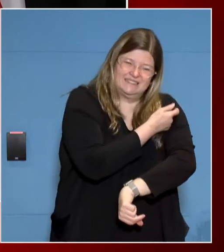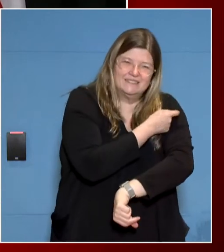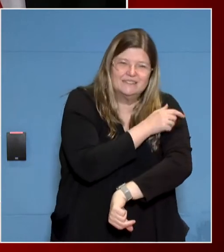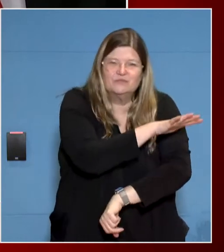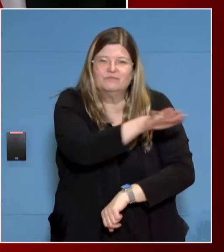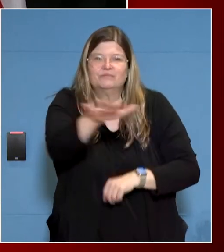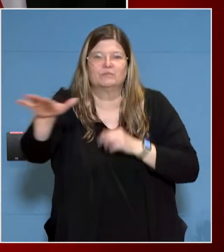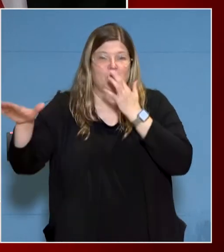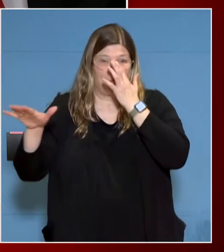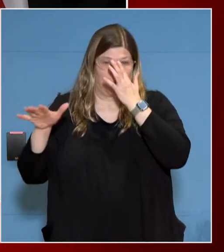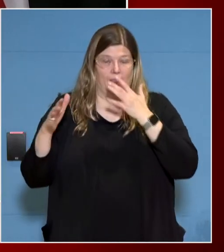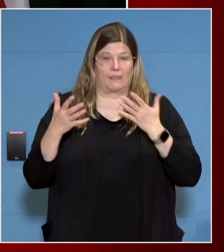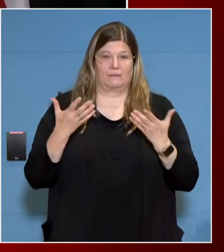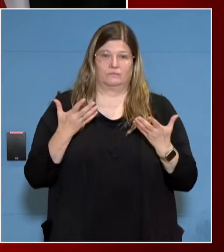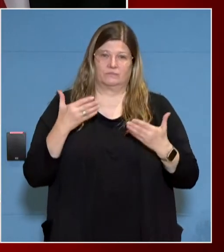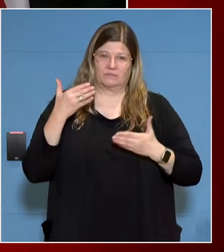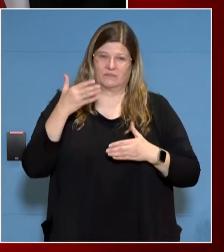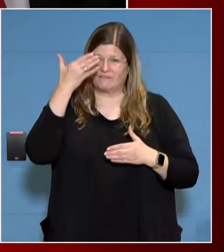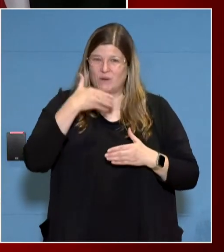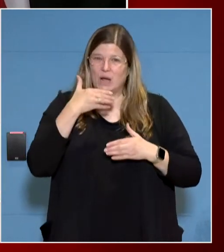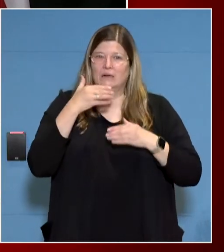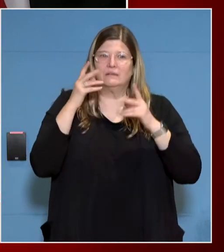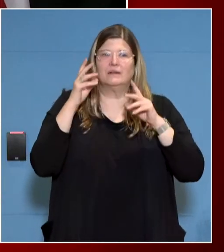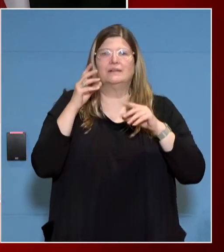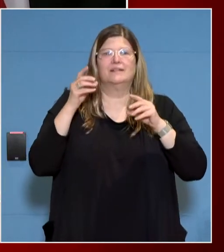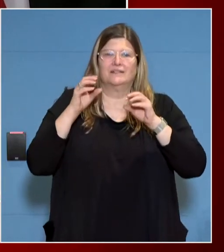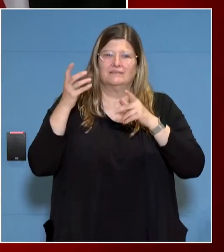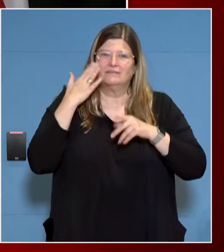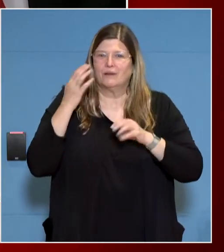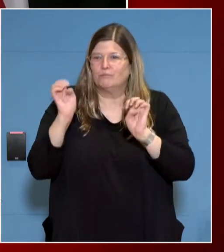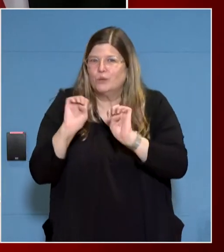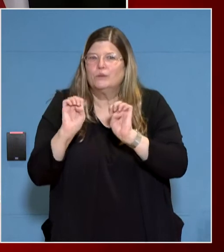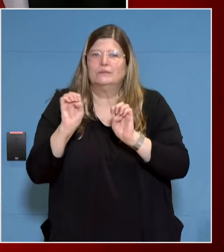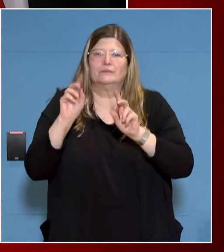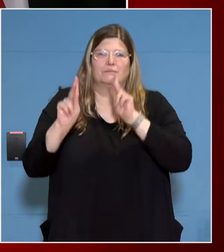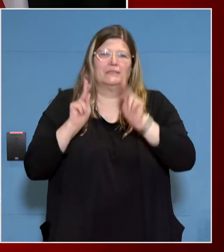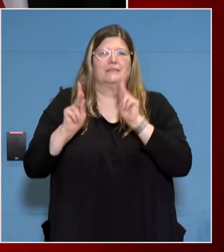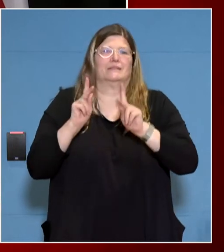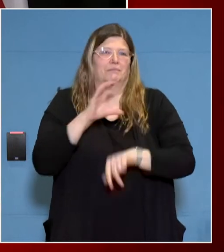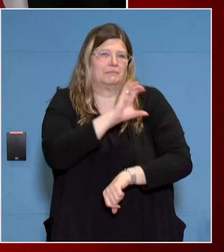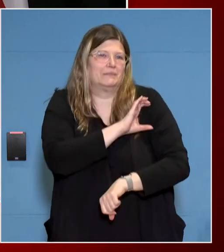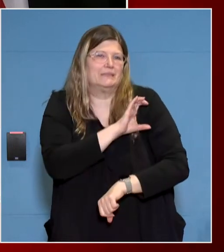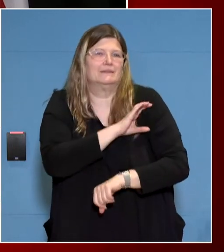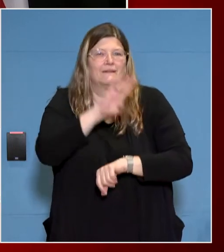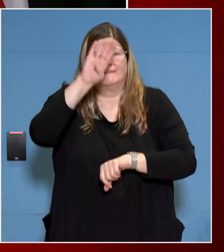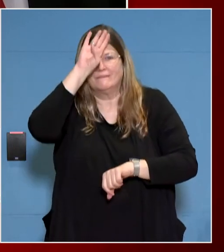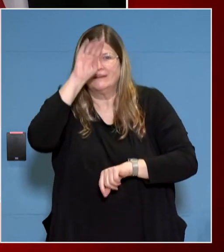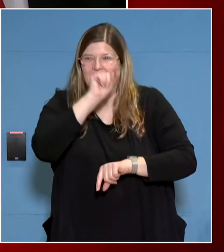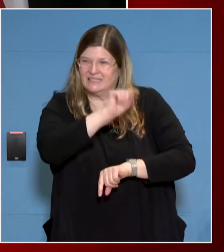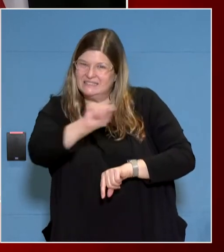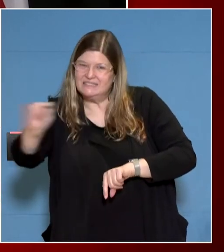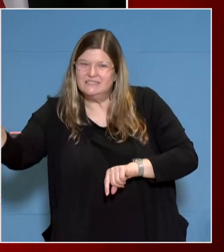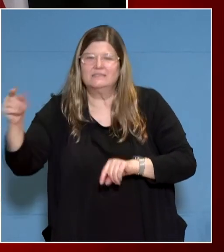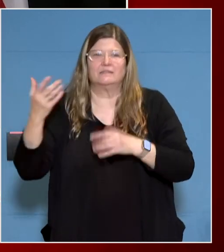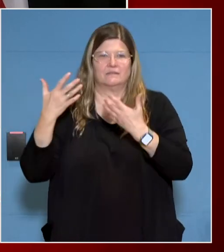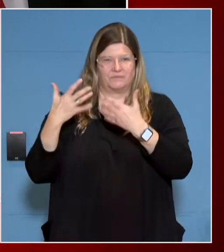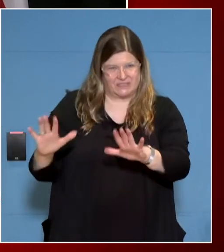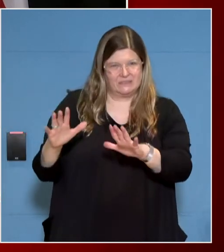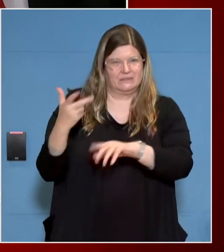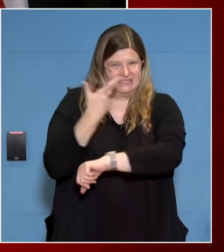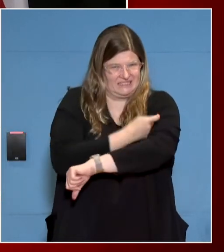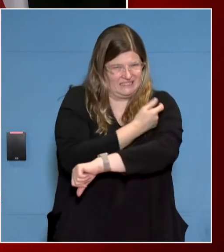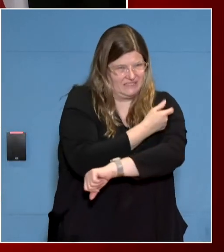Medical Center. Yet there are some who are fearful and hesitant to take the vaccine. As a physician and